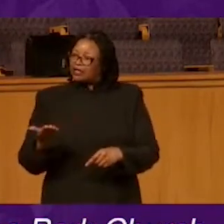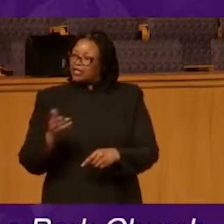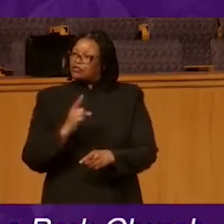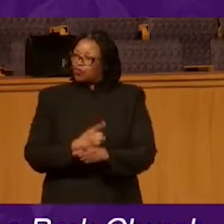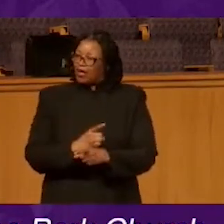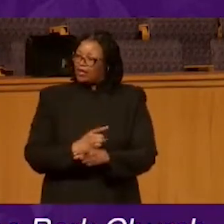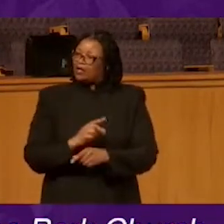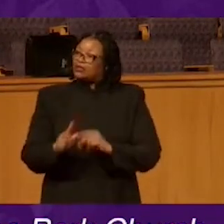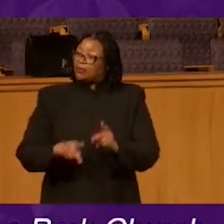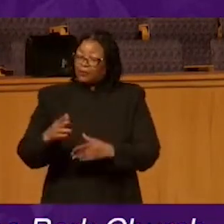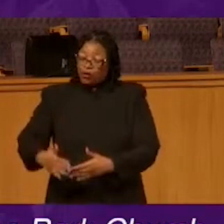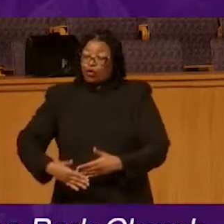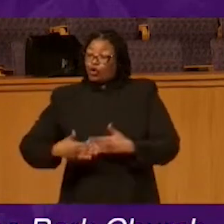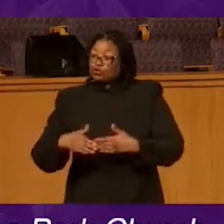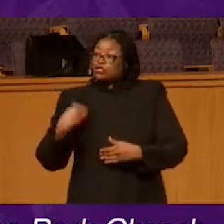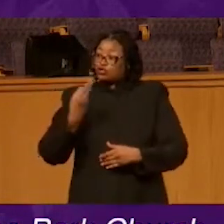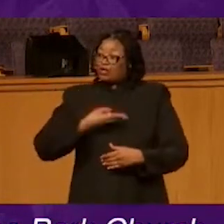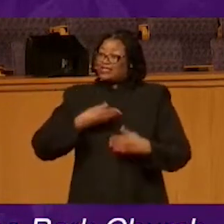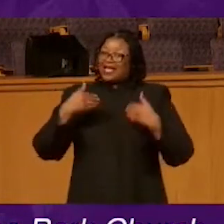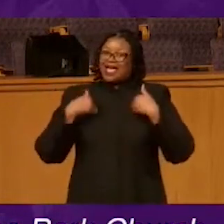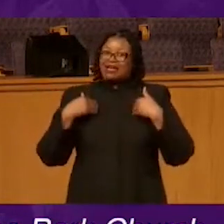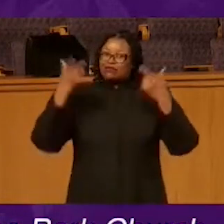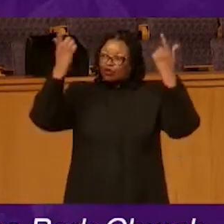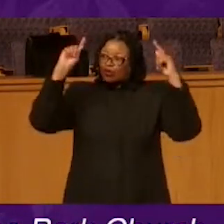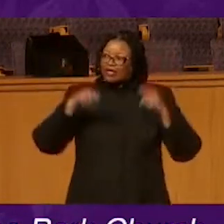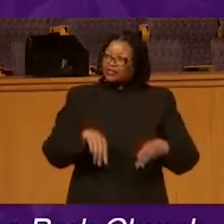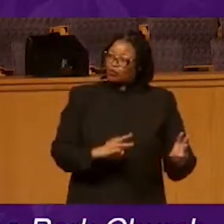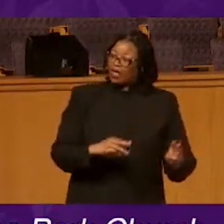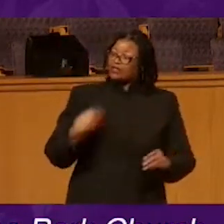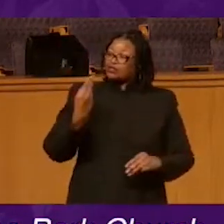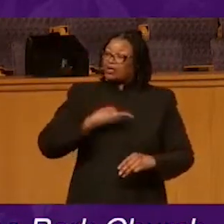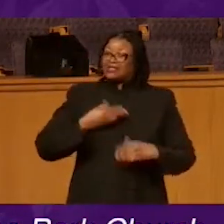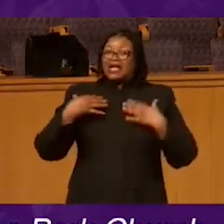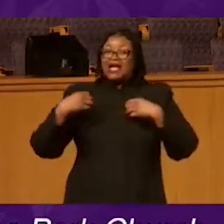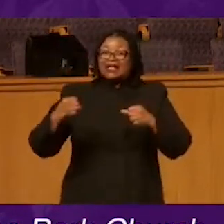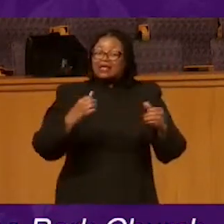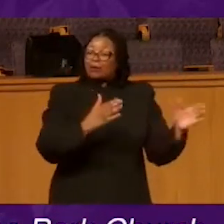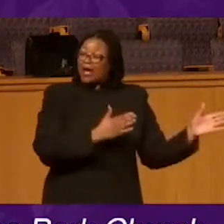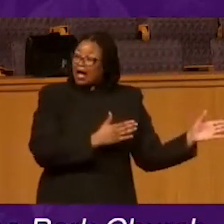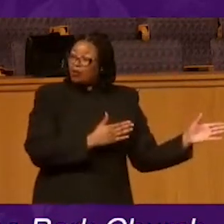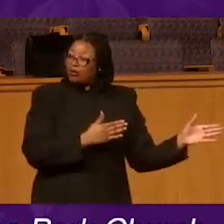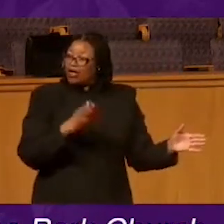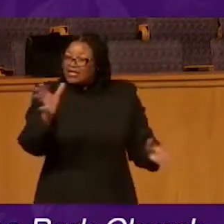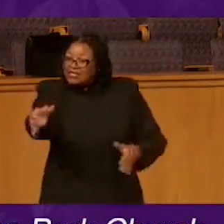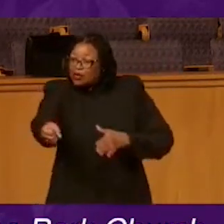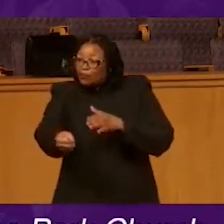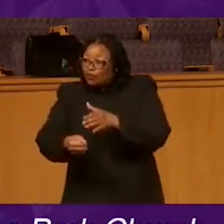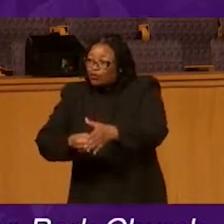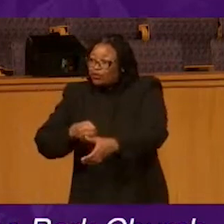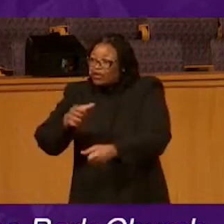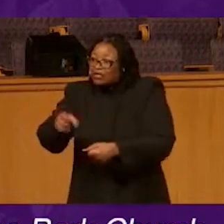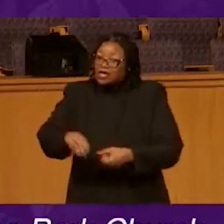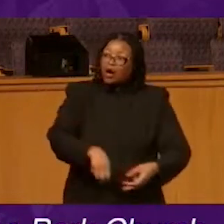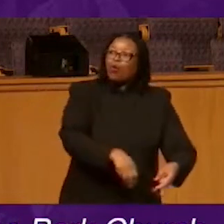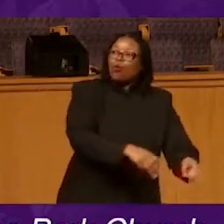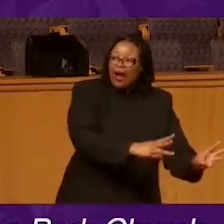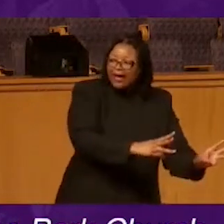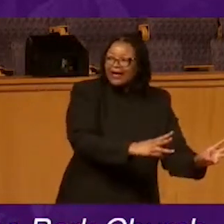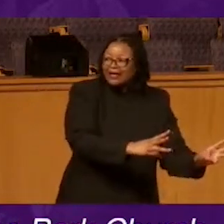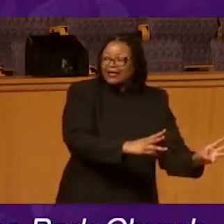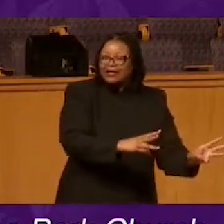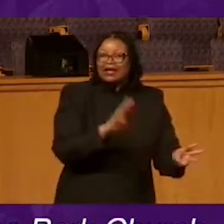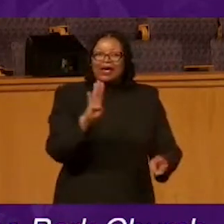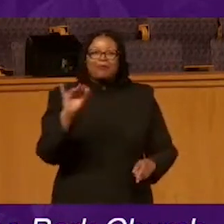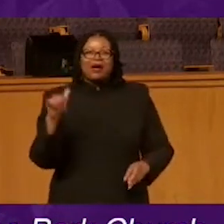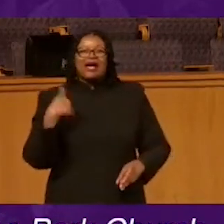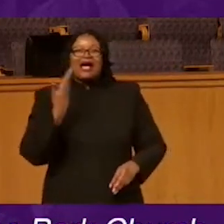closest to us have the greatest access to us and have the power to pull us away by